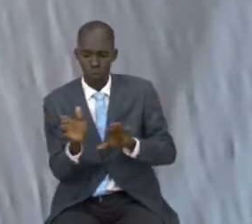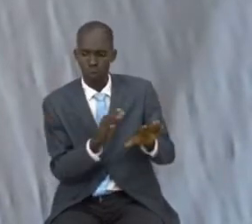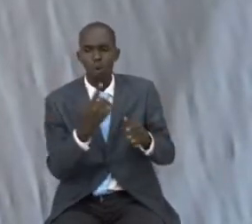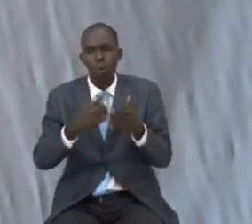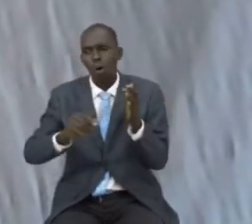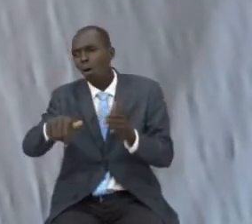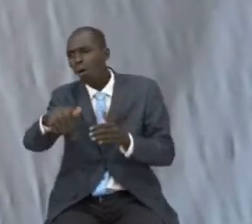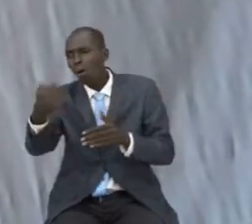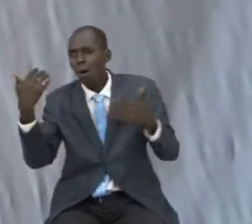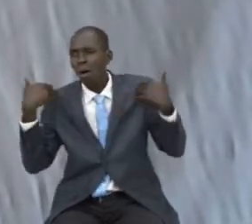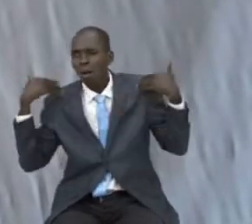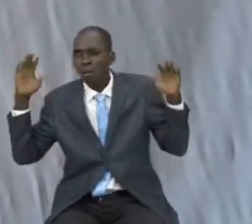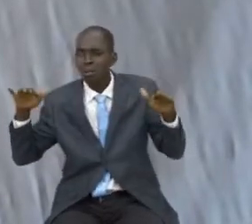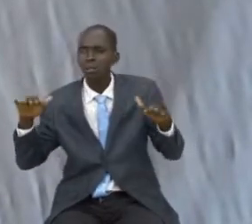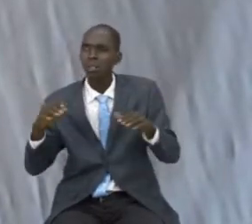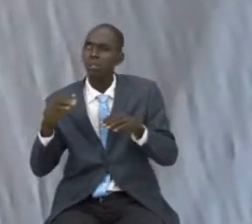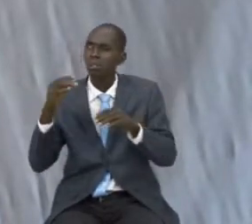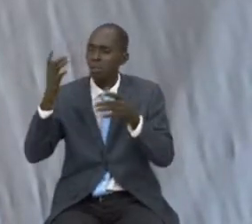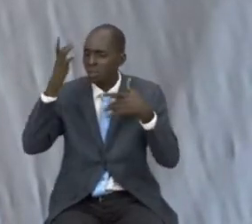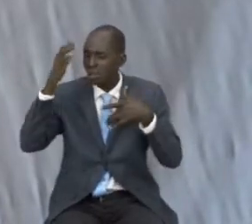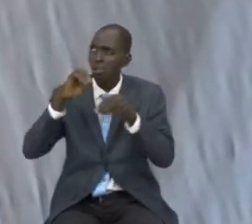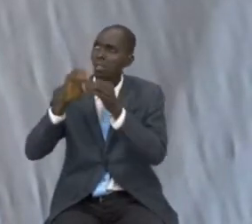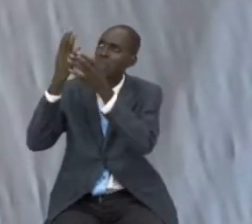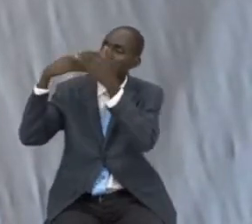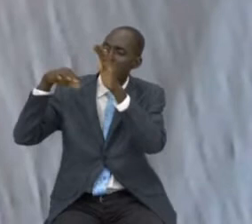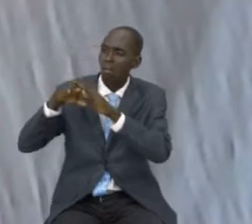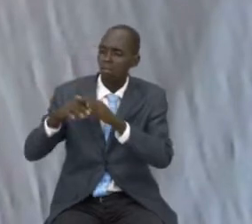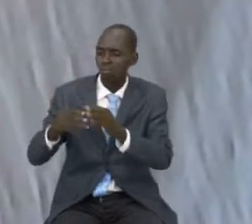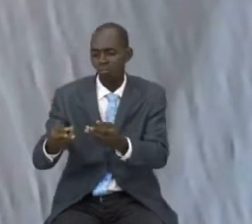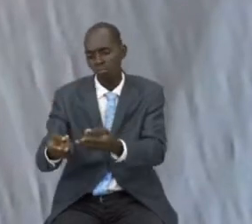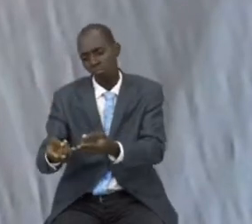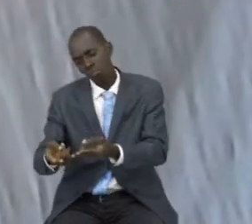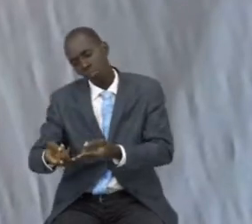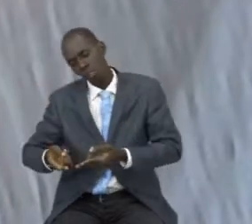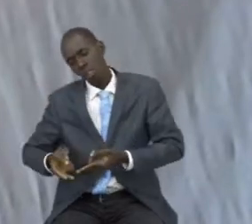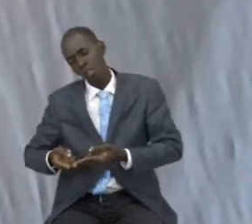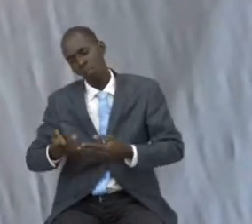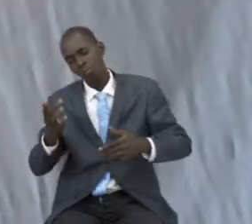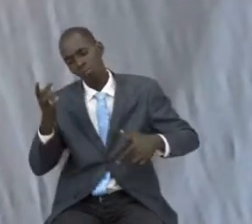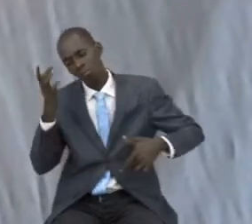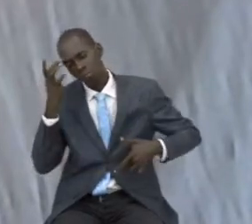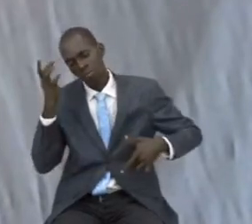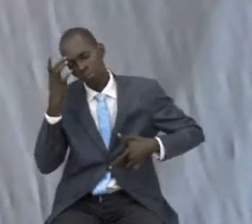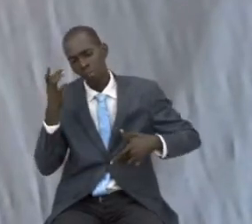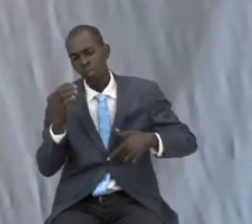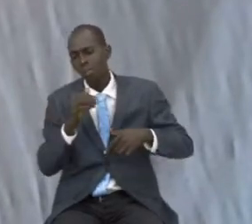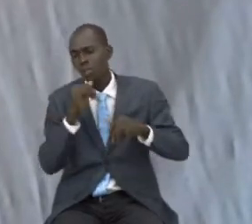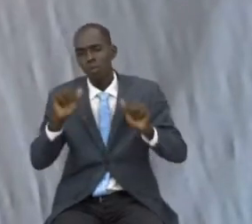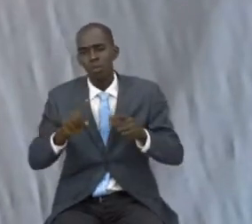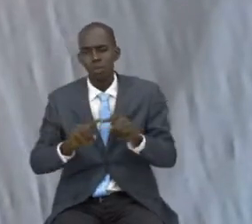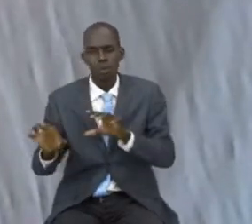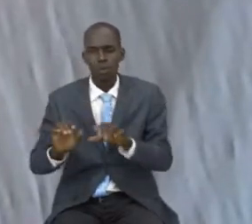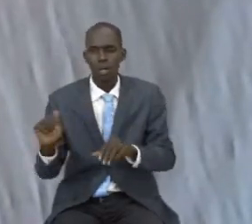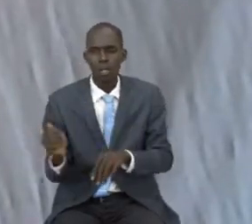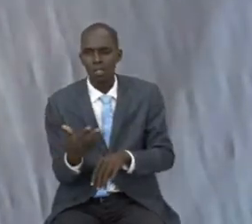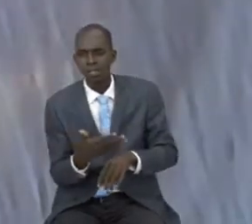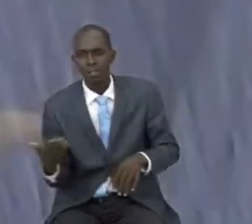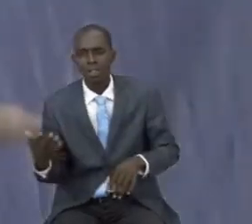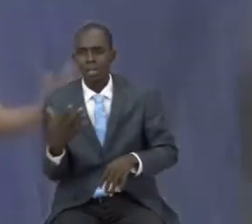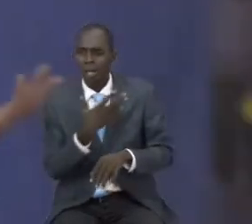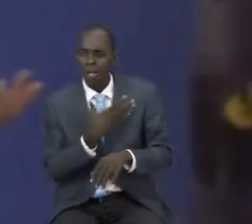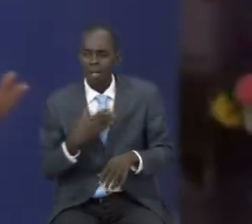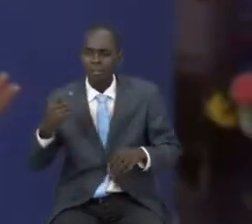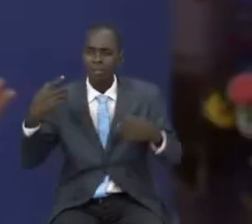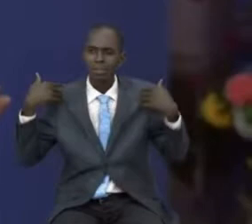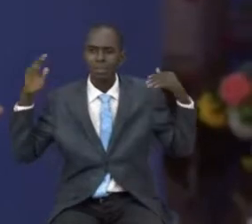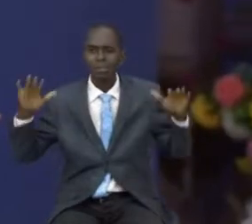heaven? Have they been sick, lying down, and they couldn't do anything? And then they say they don't